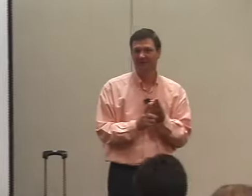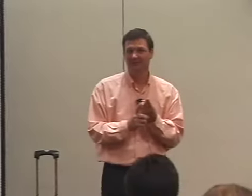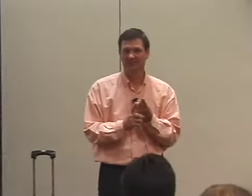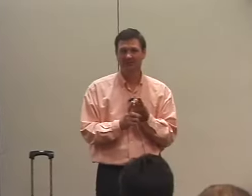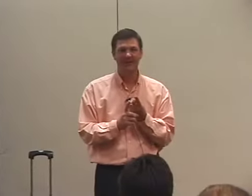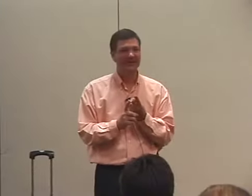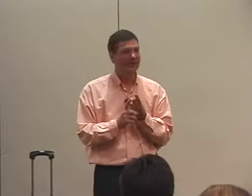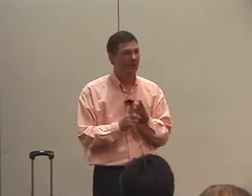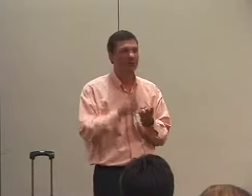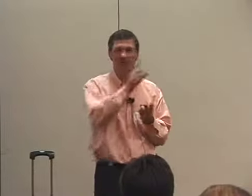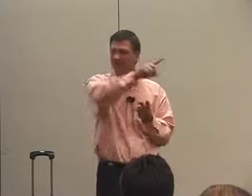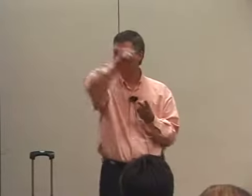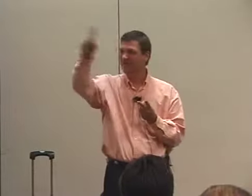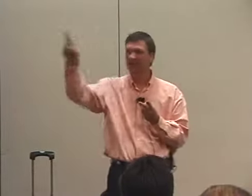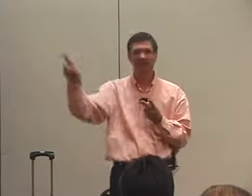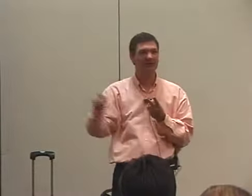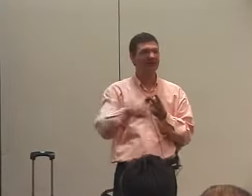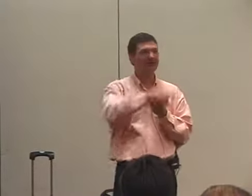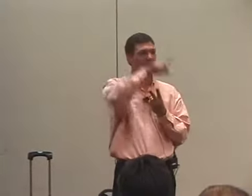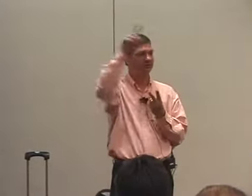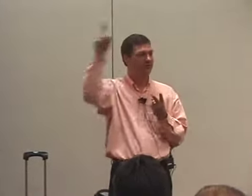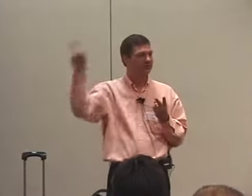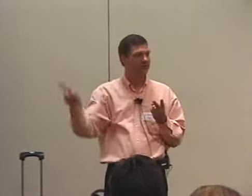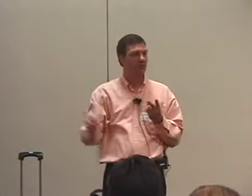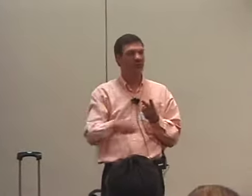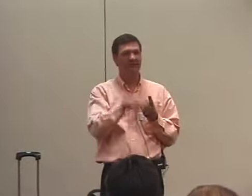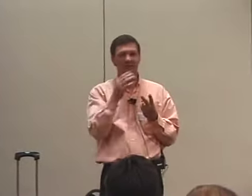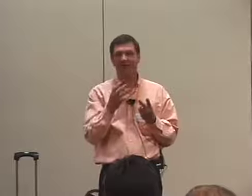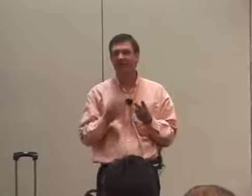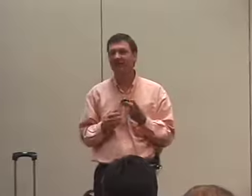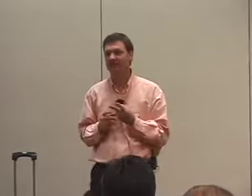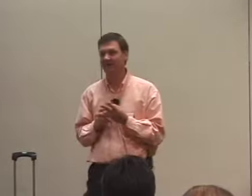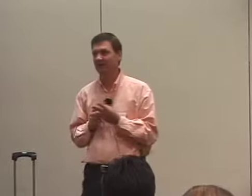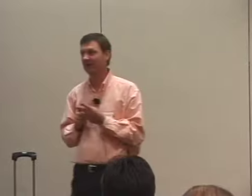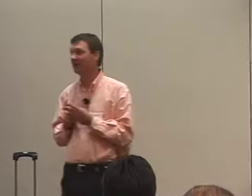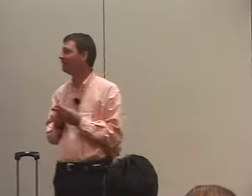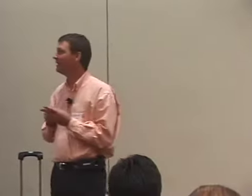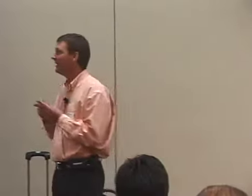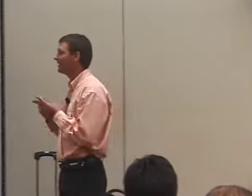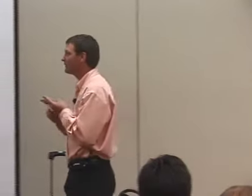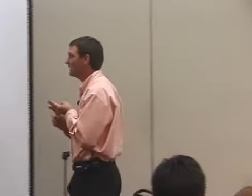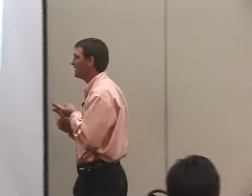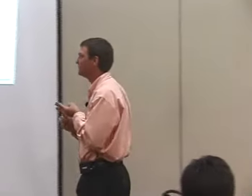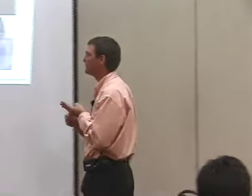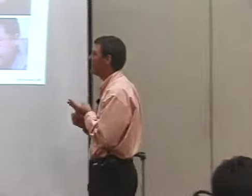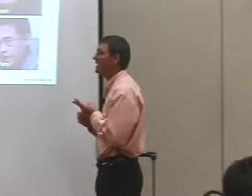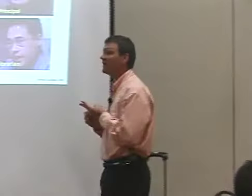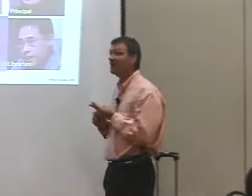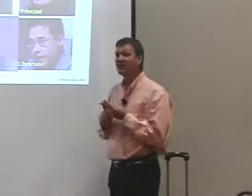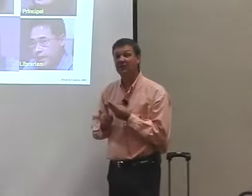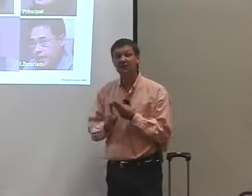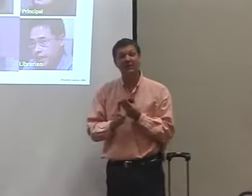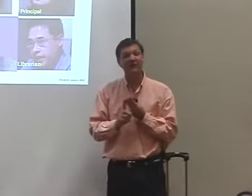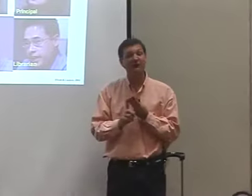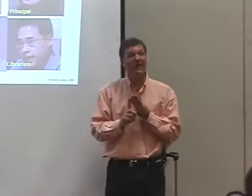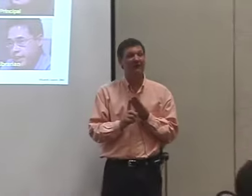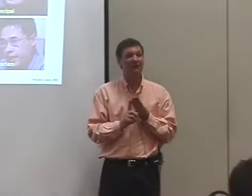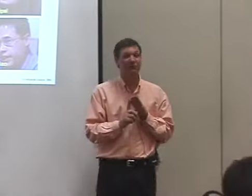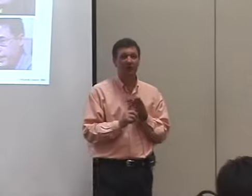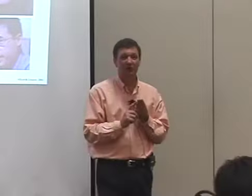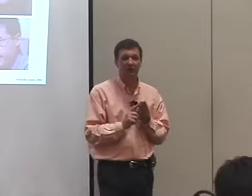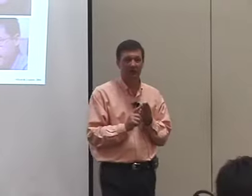means so they can help take everybody's stories and turn them into something. And 3, it's good if